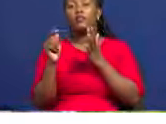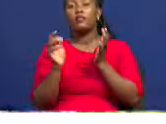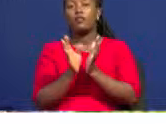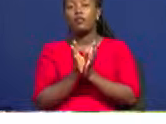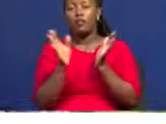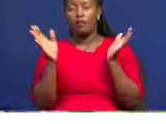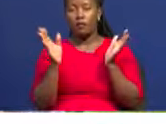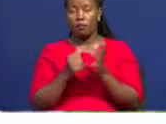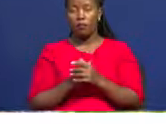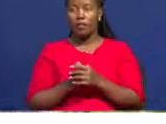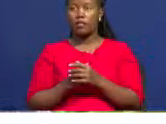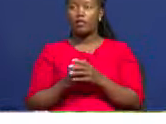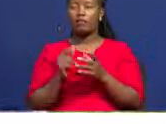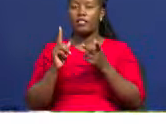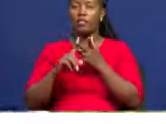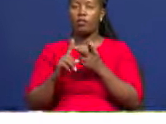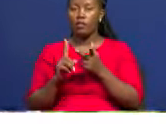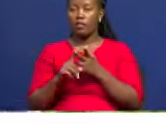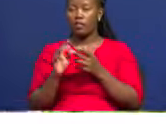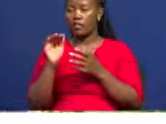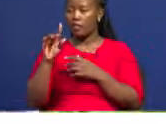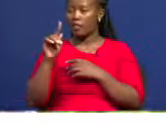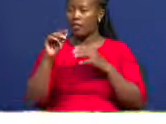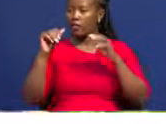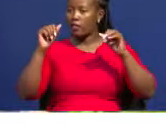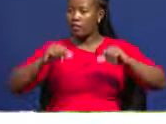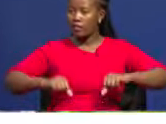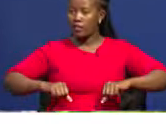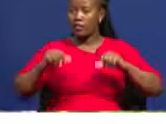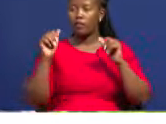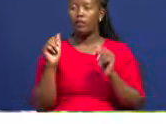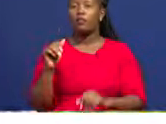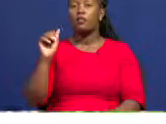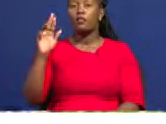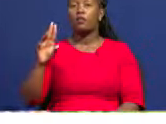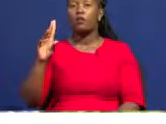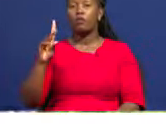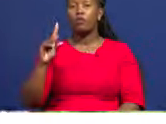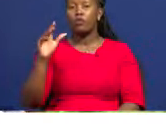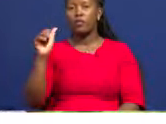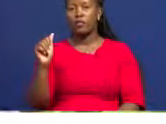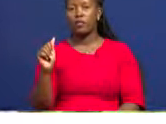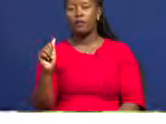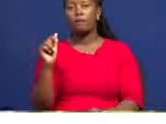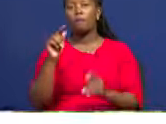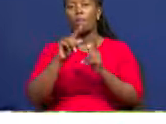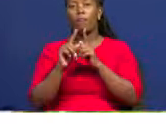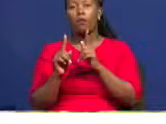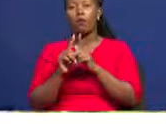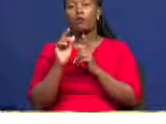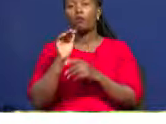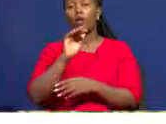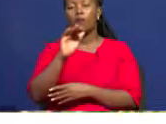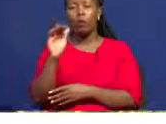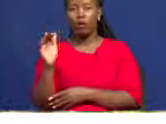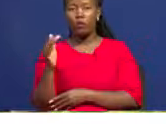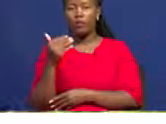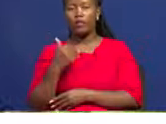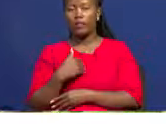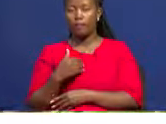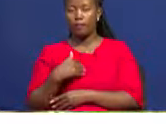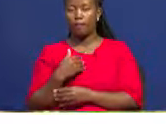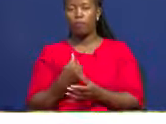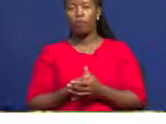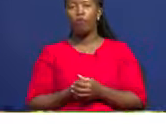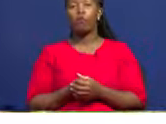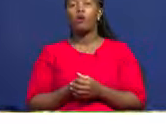to be the chairperson of UDA in this region, but you settled for the Secretary General position. Why did you do that? Thank you. You